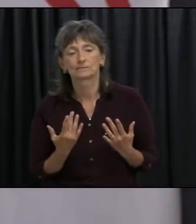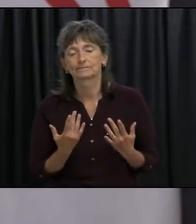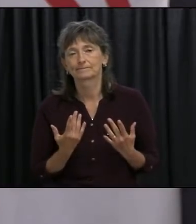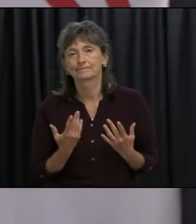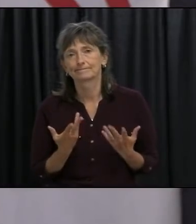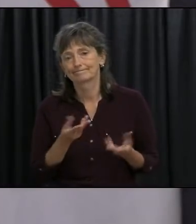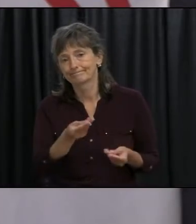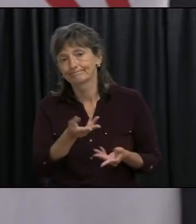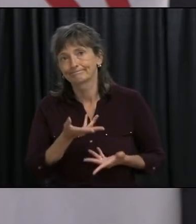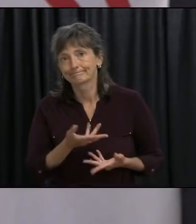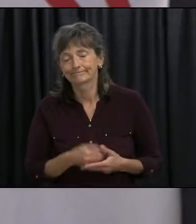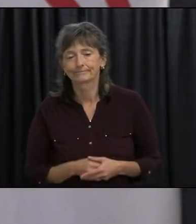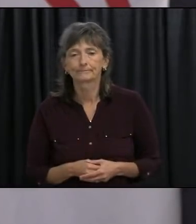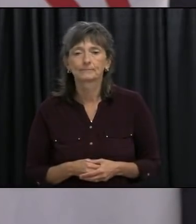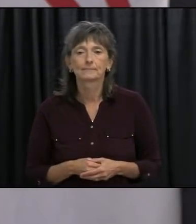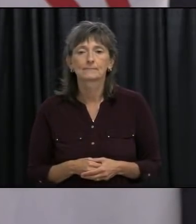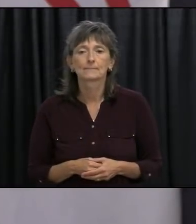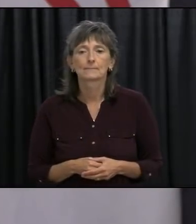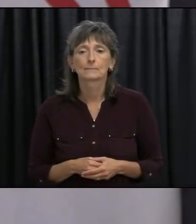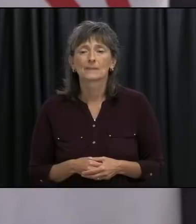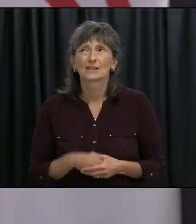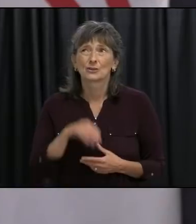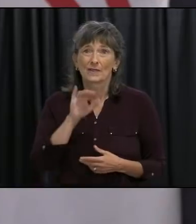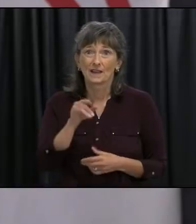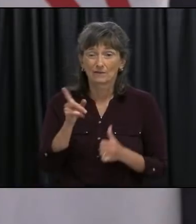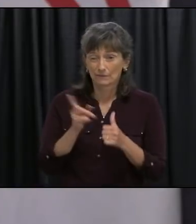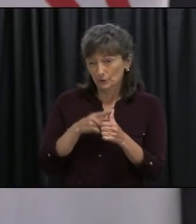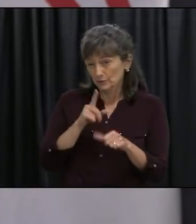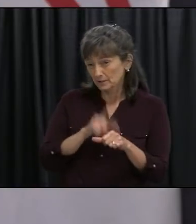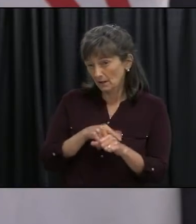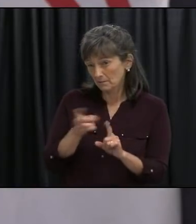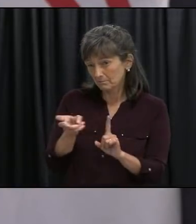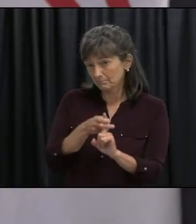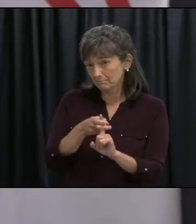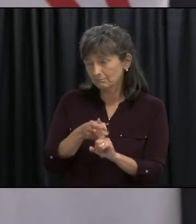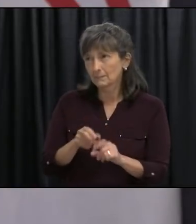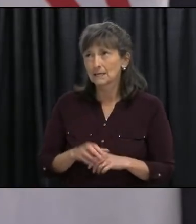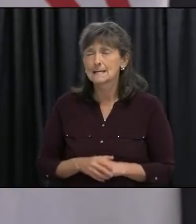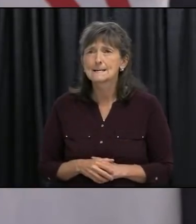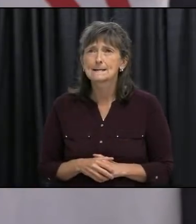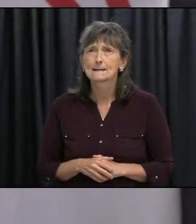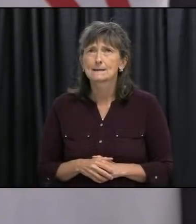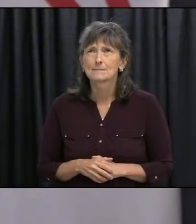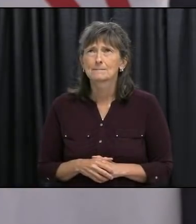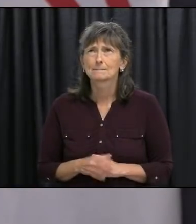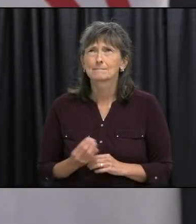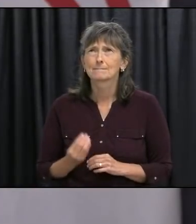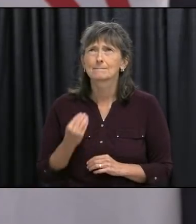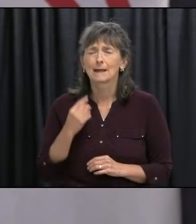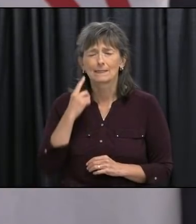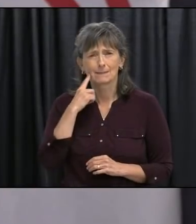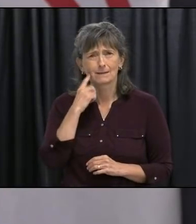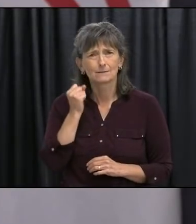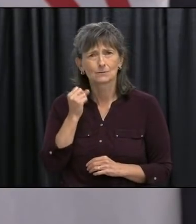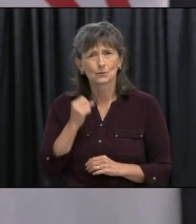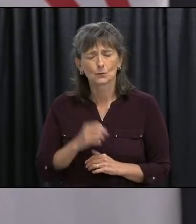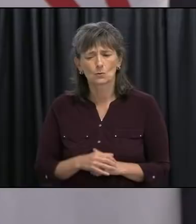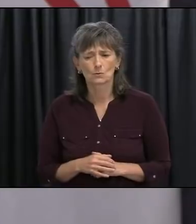investigation. So would this be the first? Probably the first that I'm only going by memory, but I don't think we've had